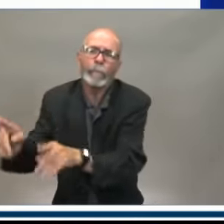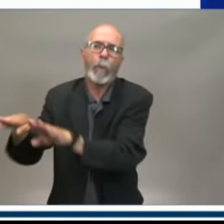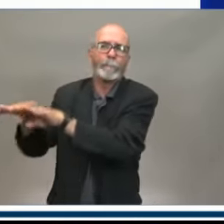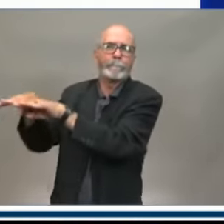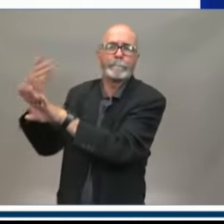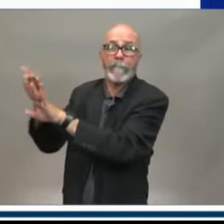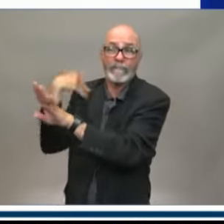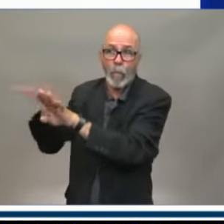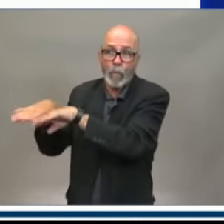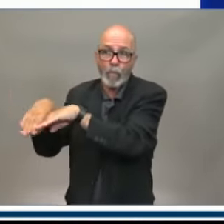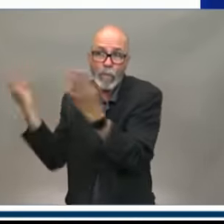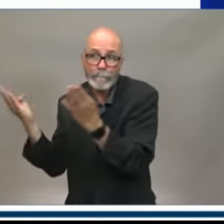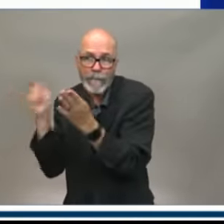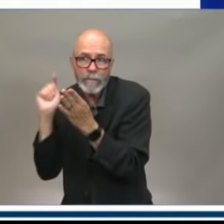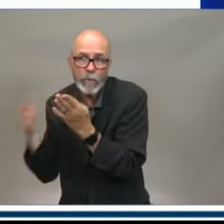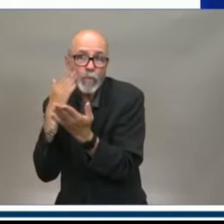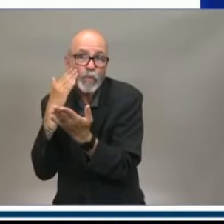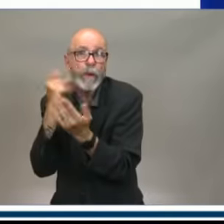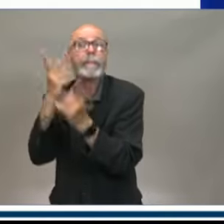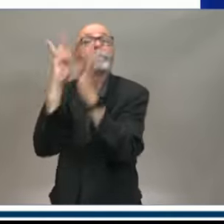to entrepreneurs across Nova Scotia.